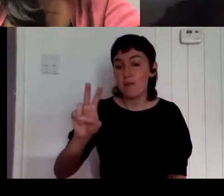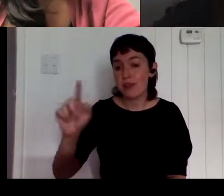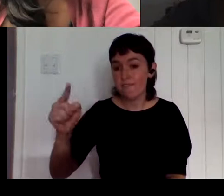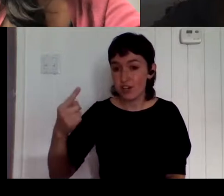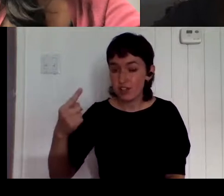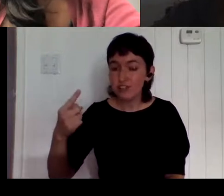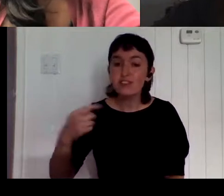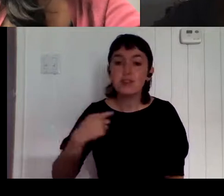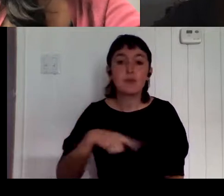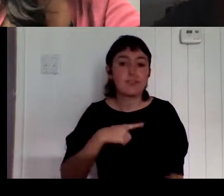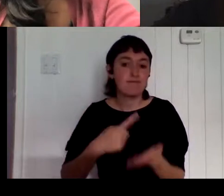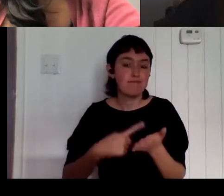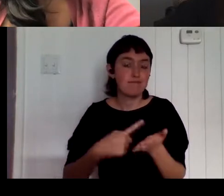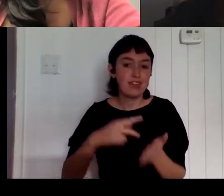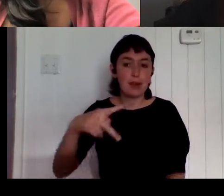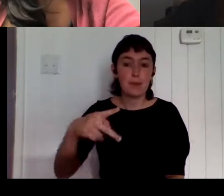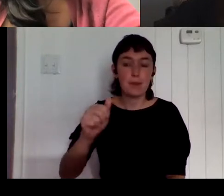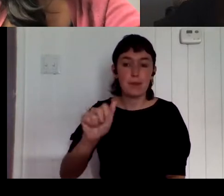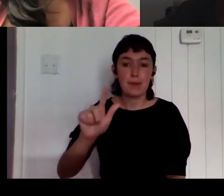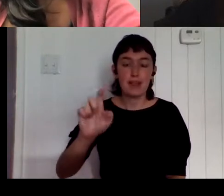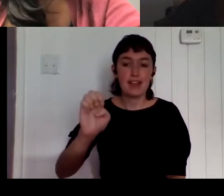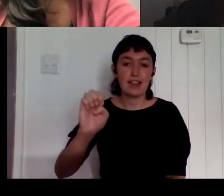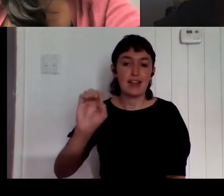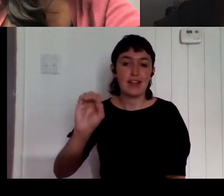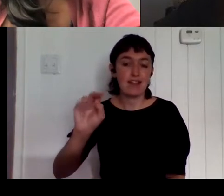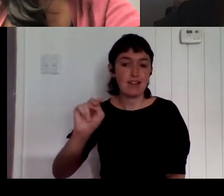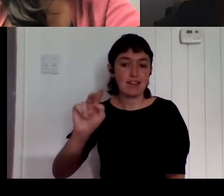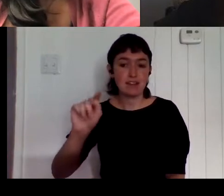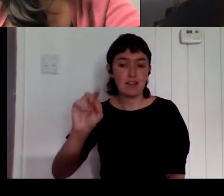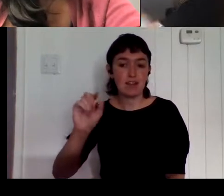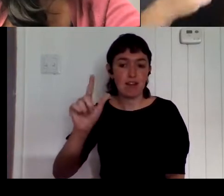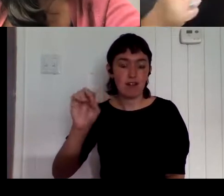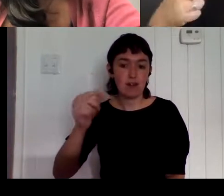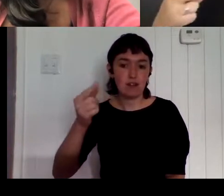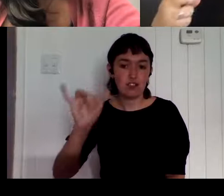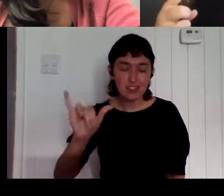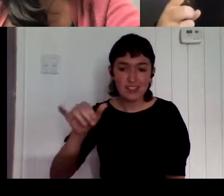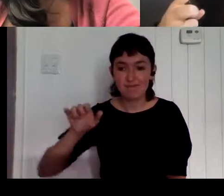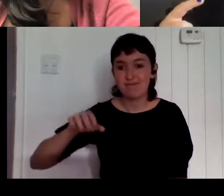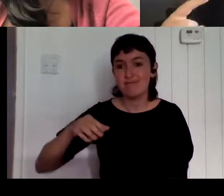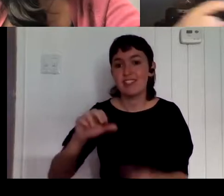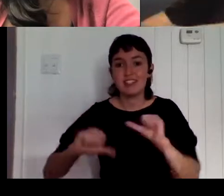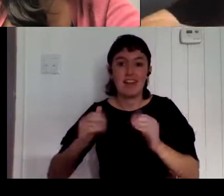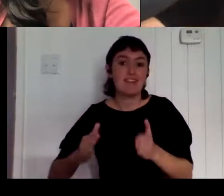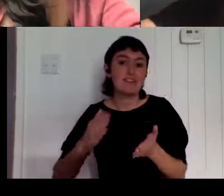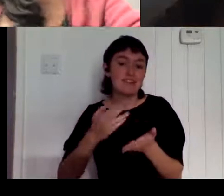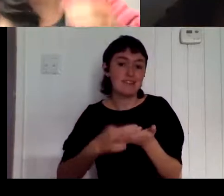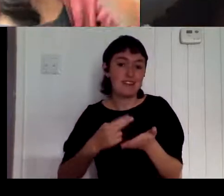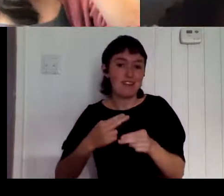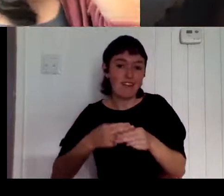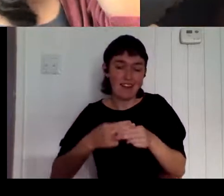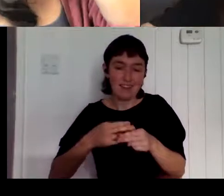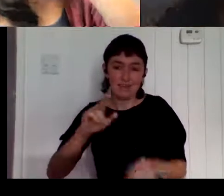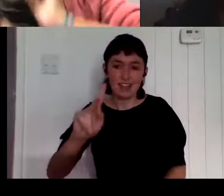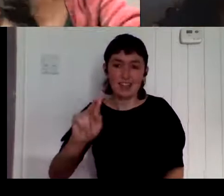with one of like a very engaging, wonderful person, Kirsten Formoso. I will not be the moderator that day. Because